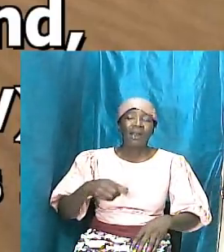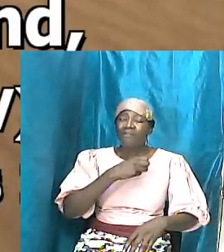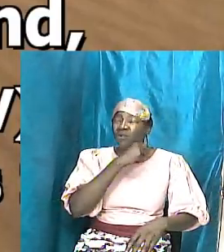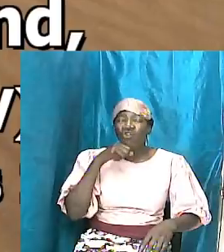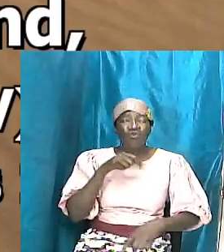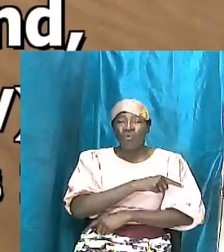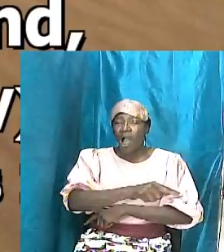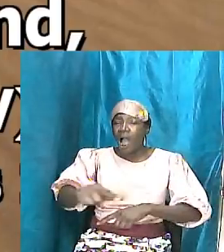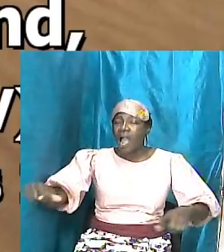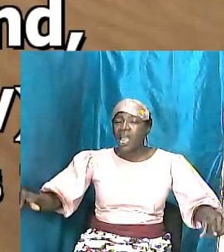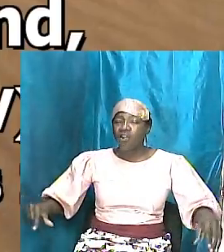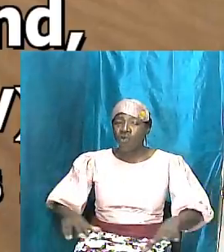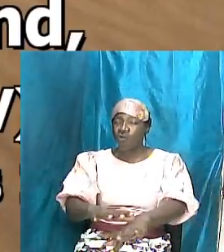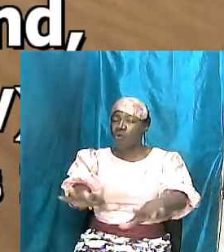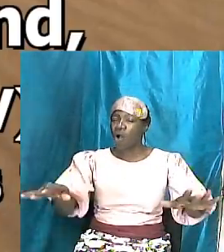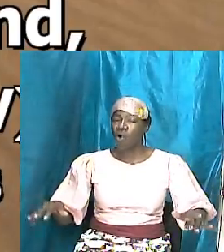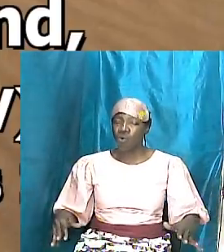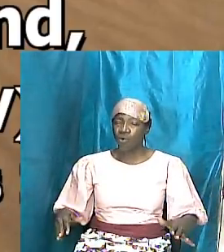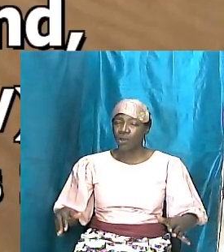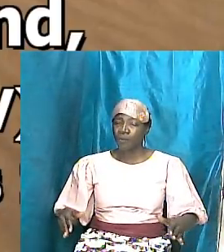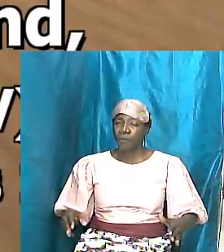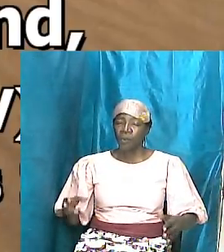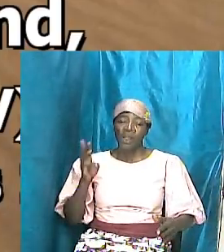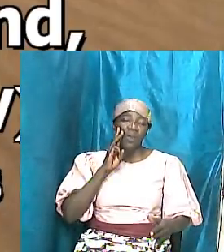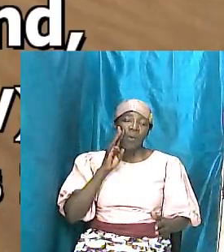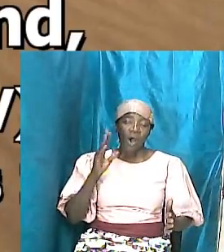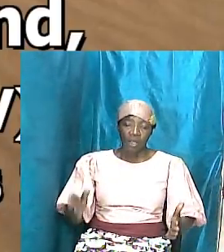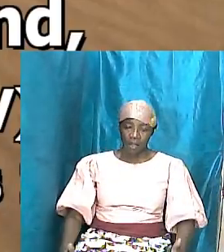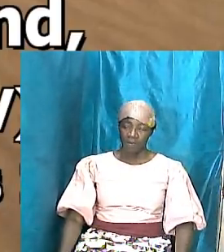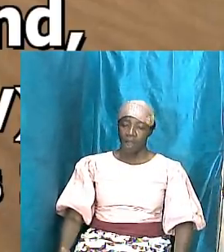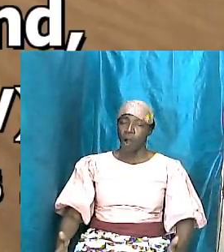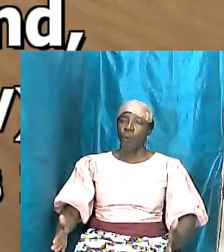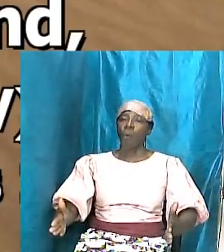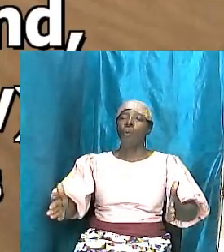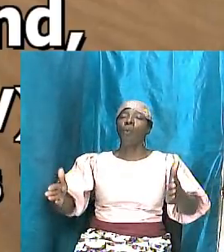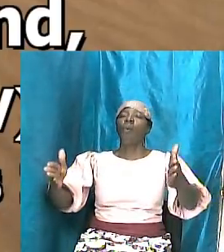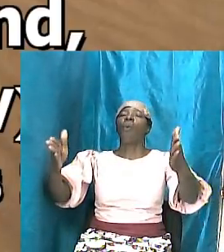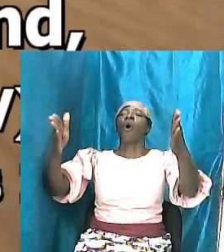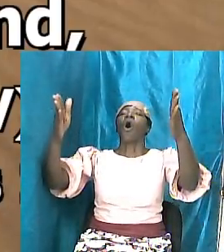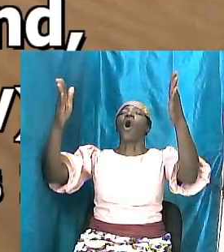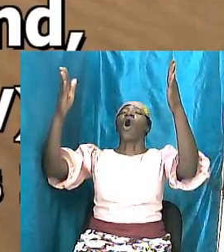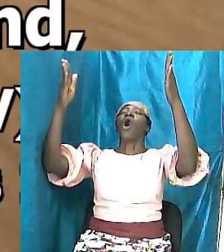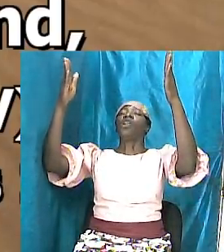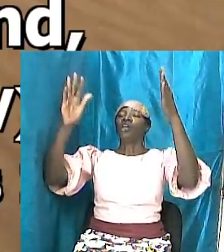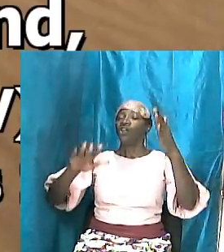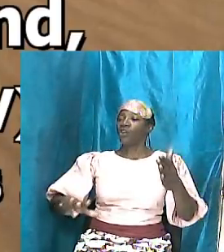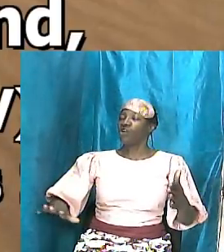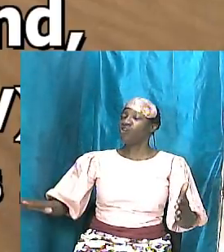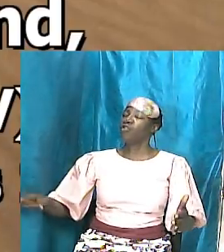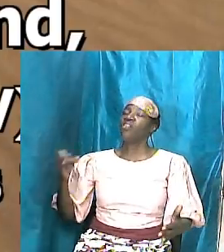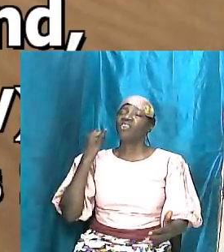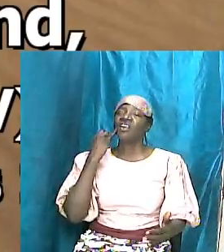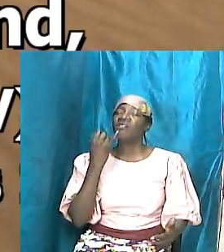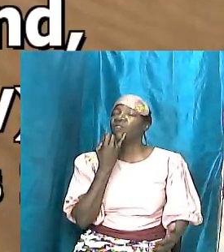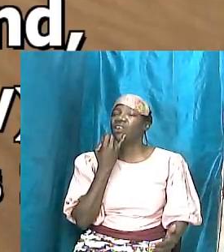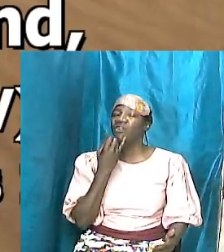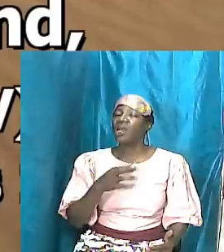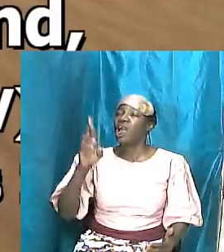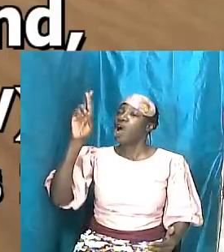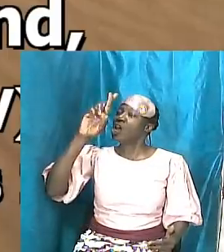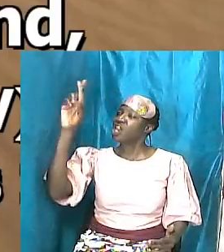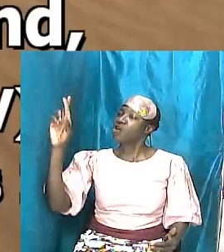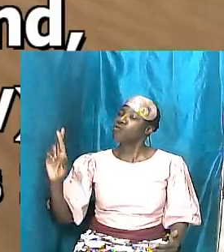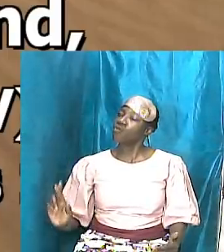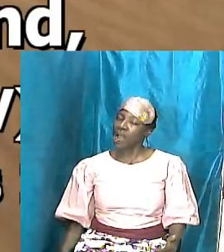were a wall unto them. The waters were a wall unto them on their right